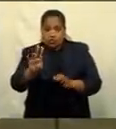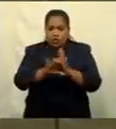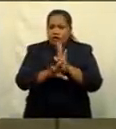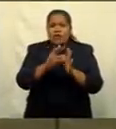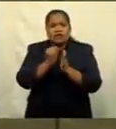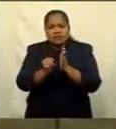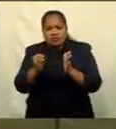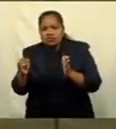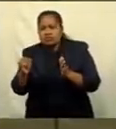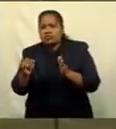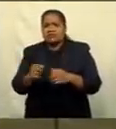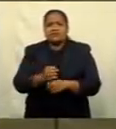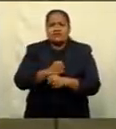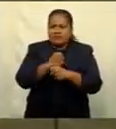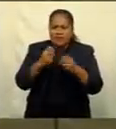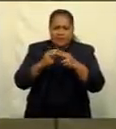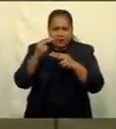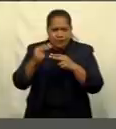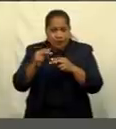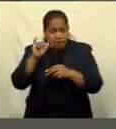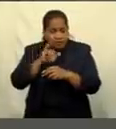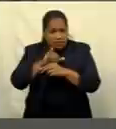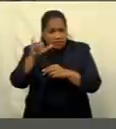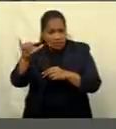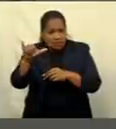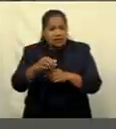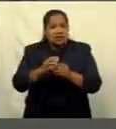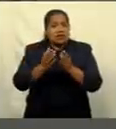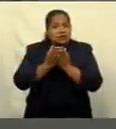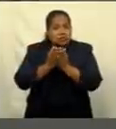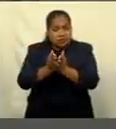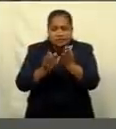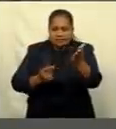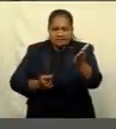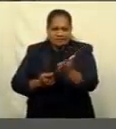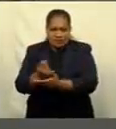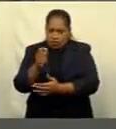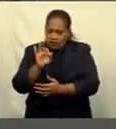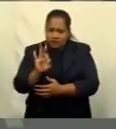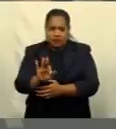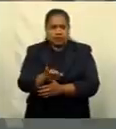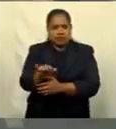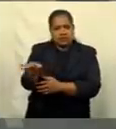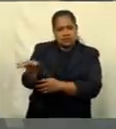and airlines, and force ships to pay for their pollution.